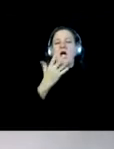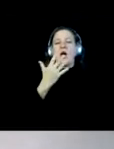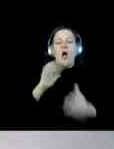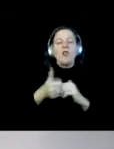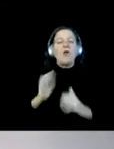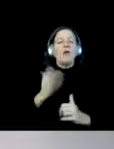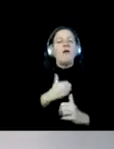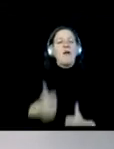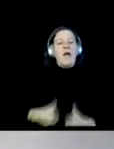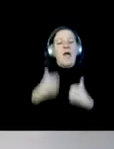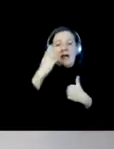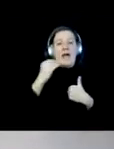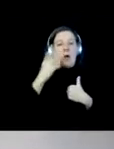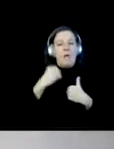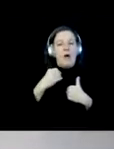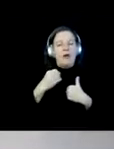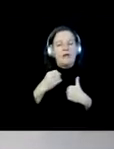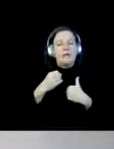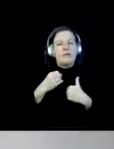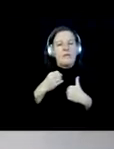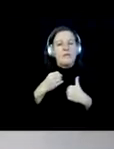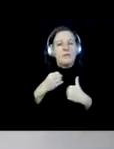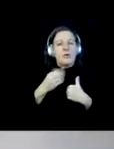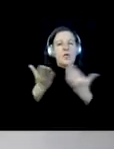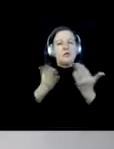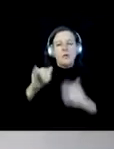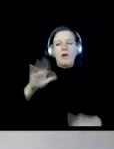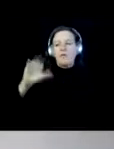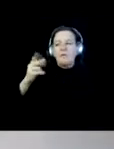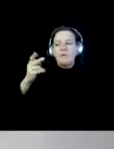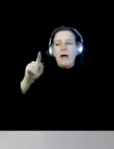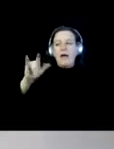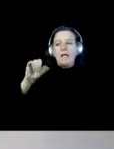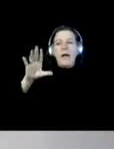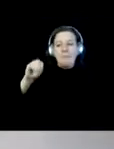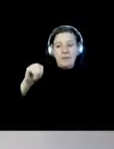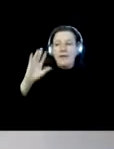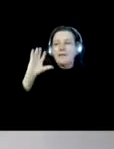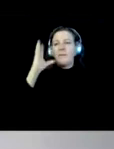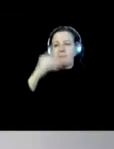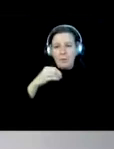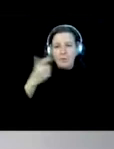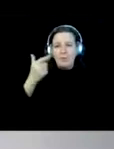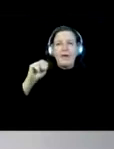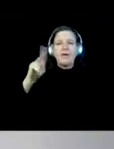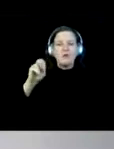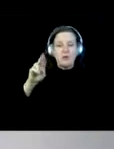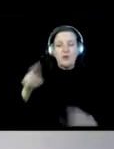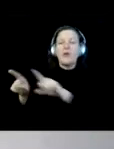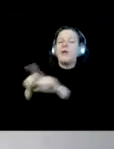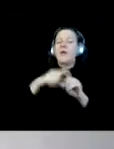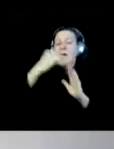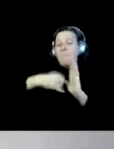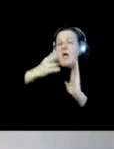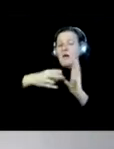further conscripted by capitalism, beauty, and gender, though it's also about art history and representation. There's a few points of distinction